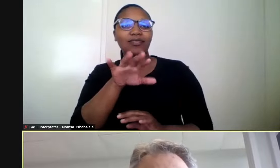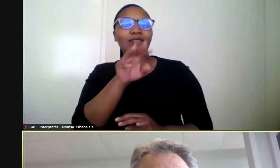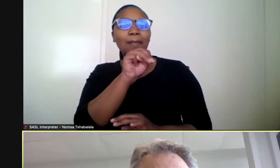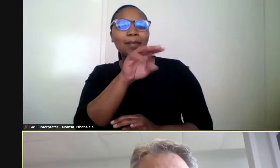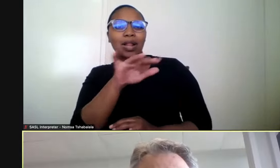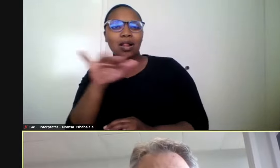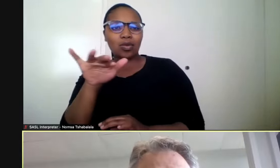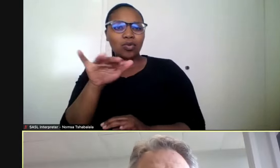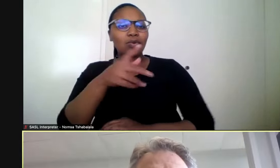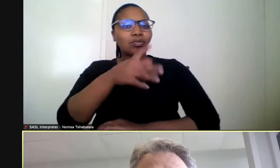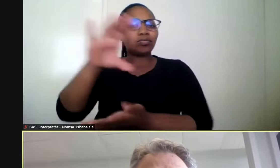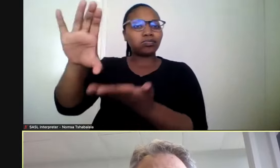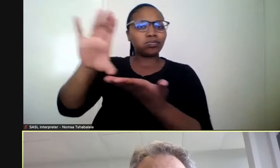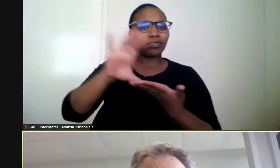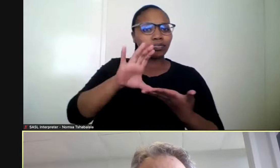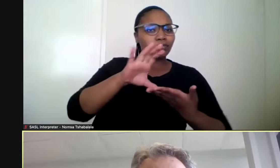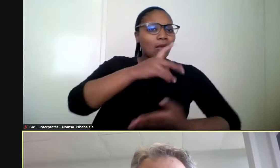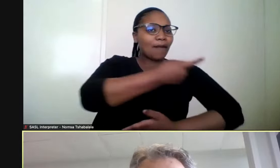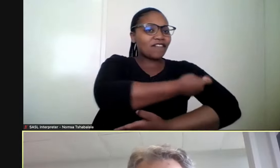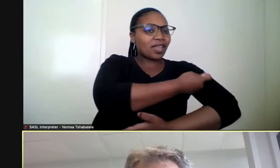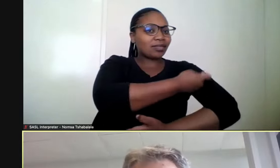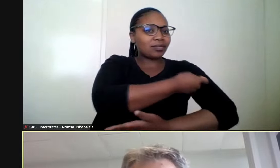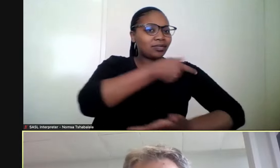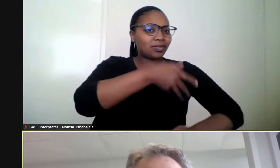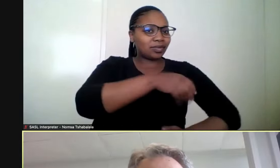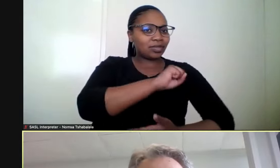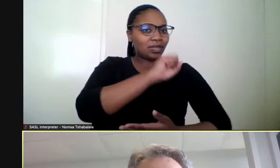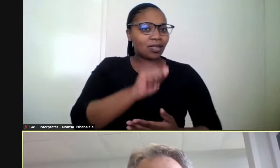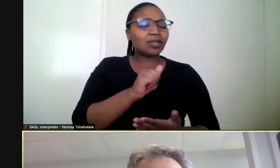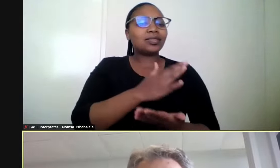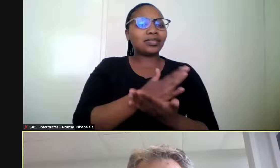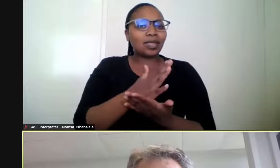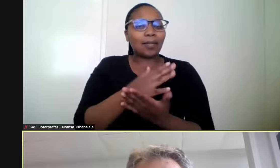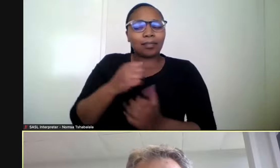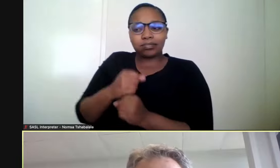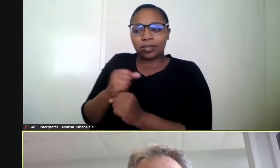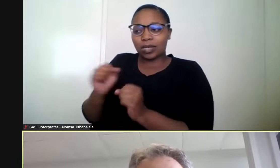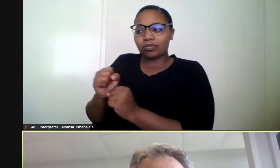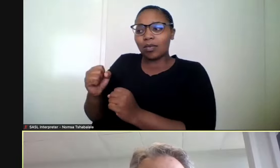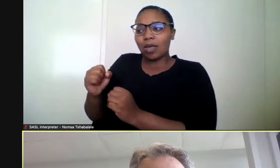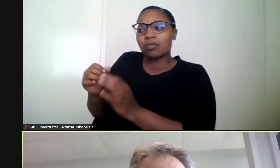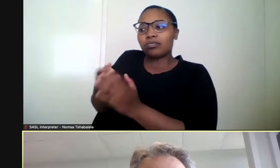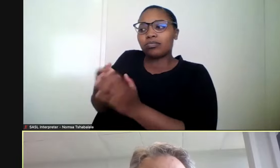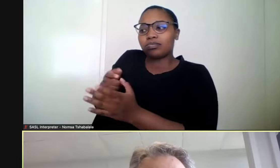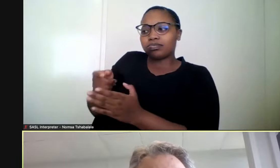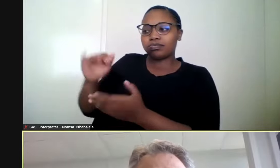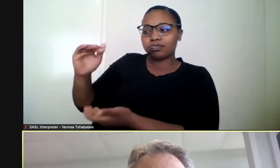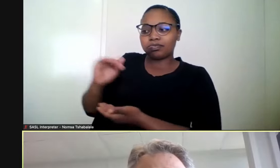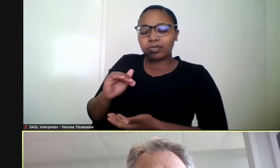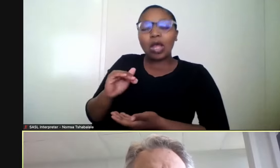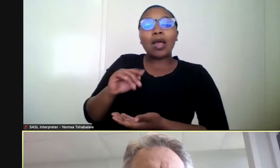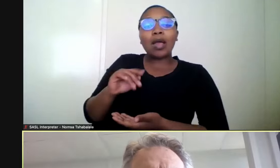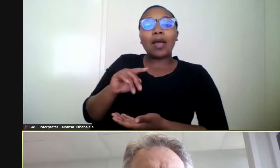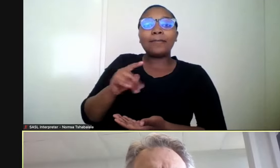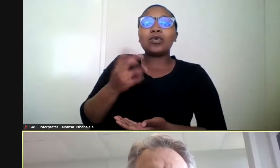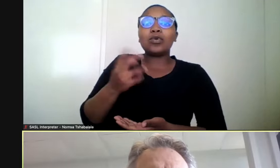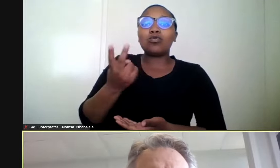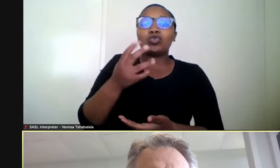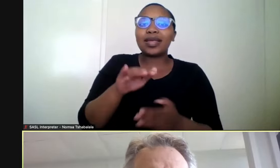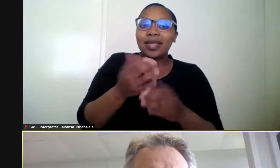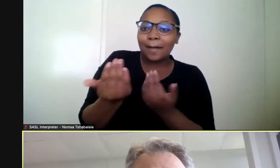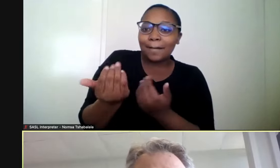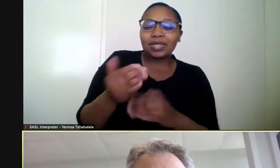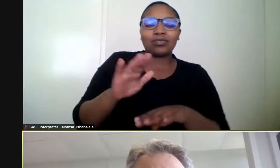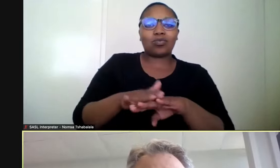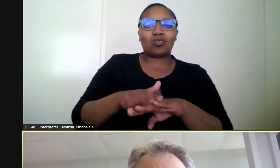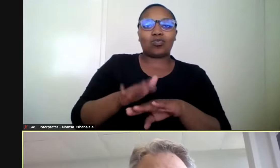of central stores, but we are also expecting about 2.5 million doses to be delivered in this week.